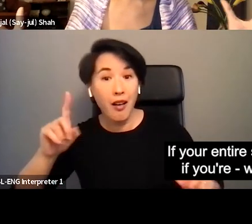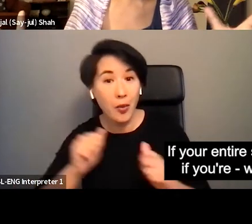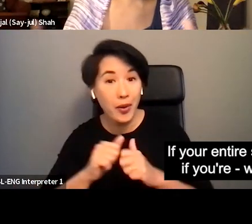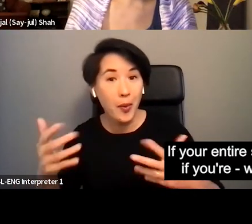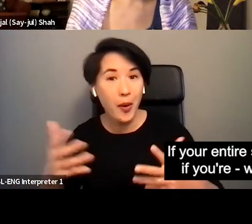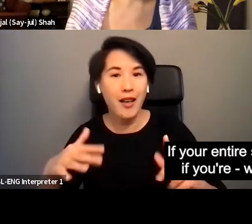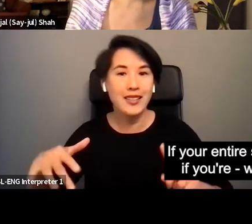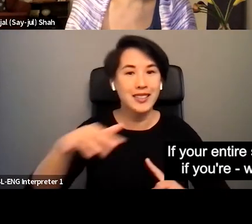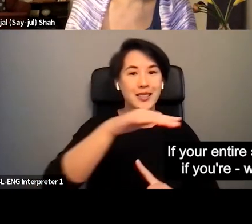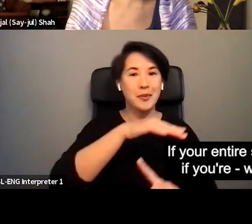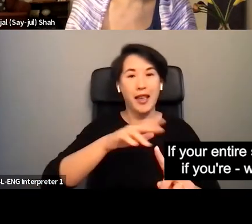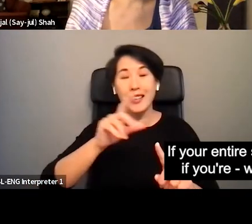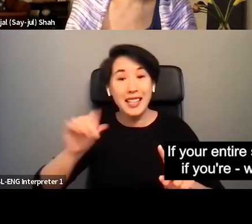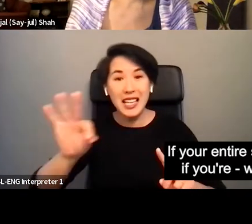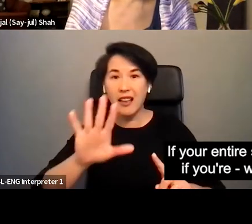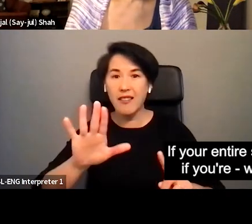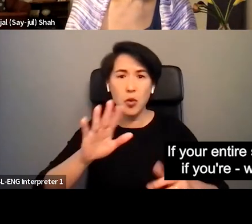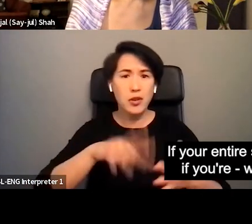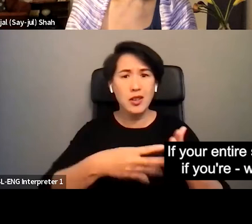your entire schedule is crowded,